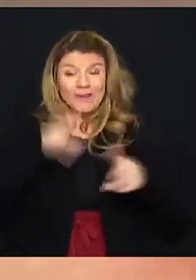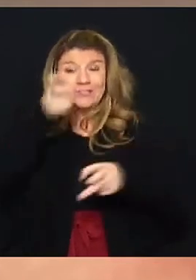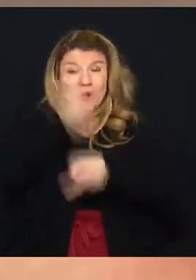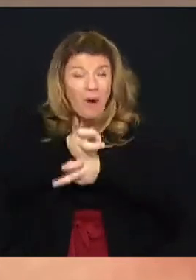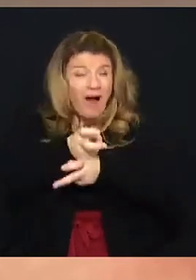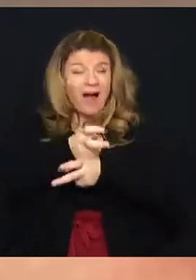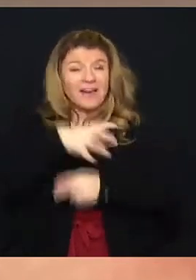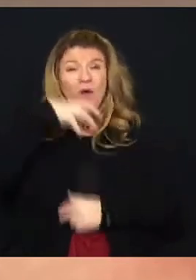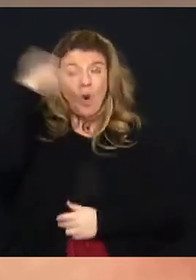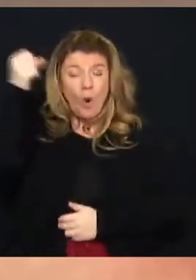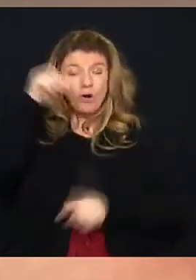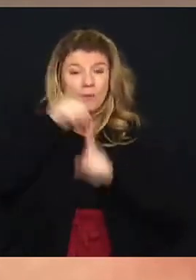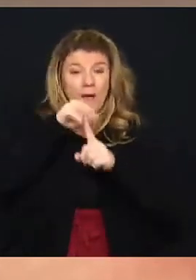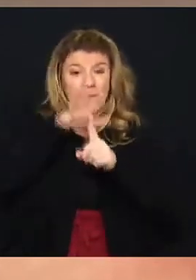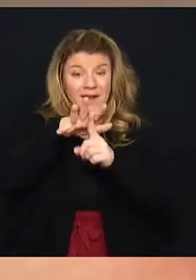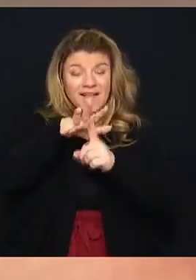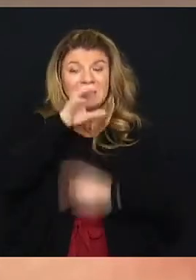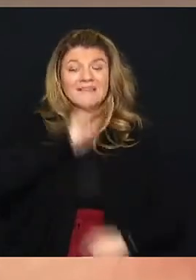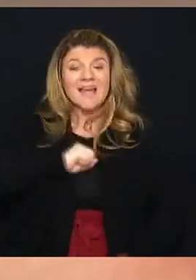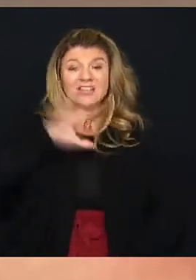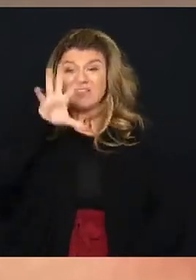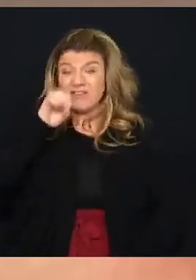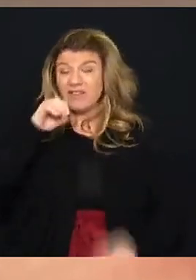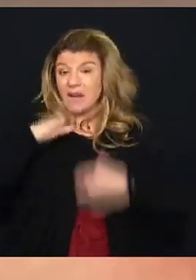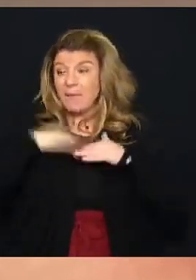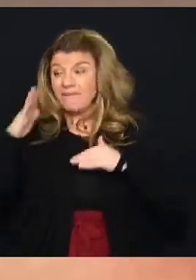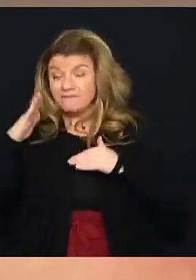older population, age 50 and above,